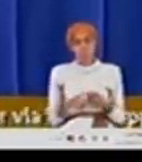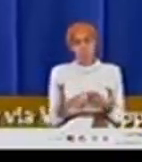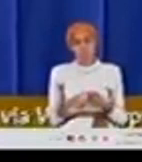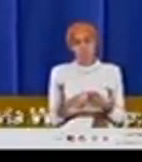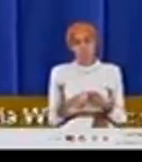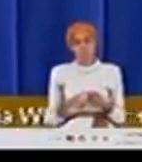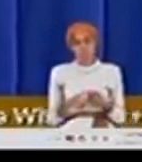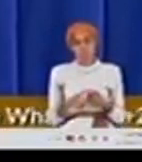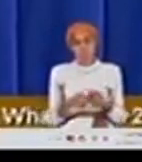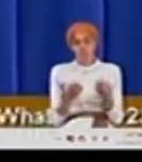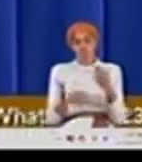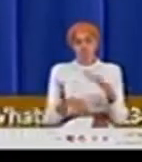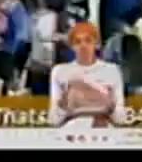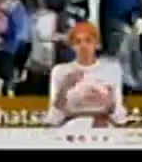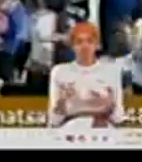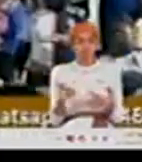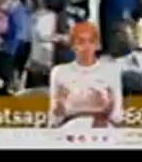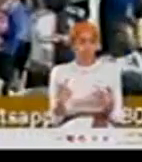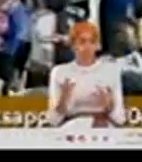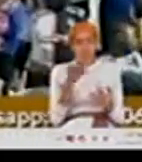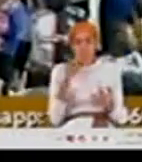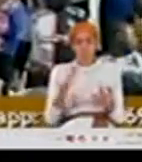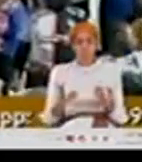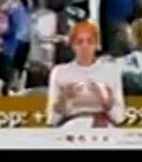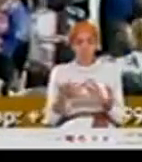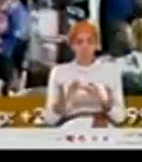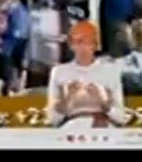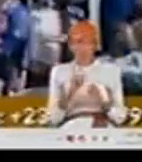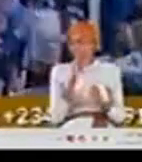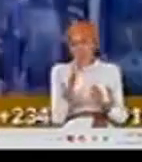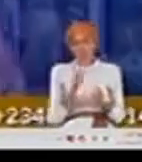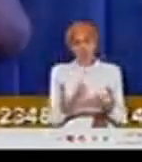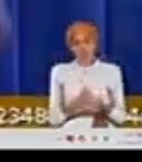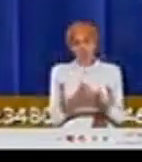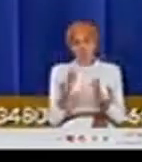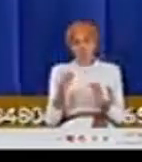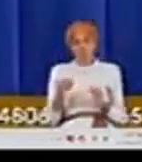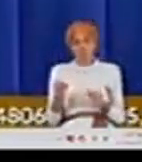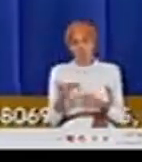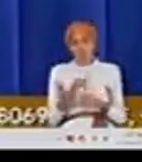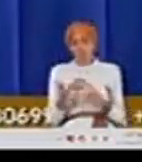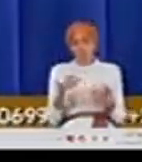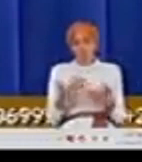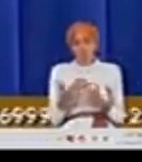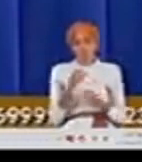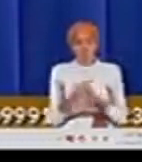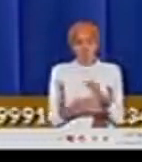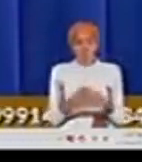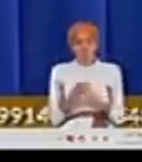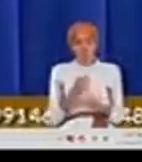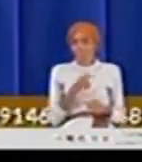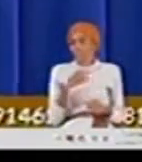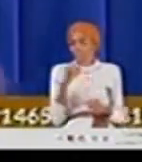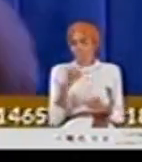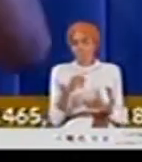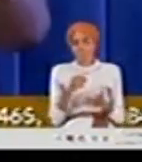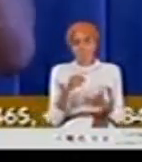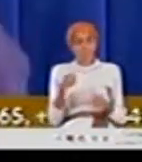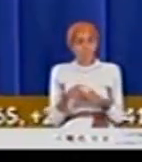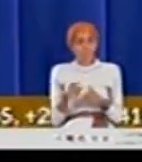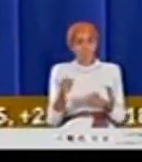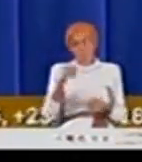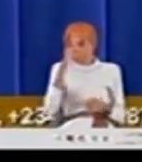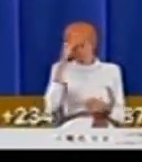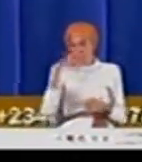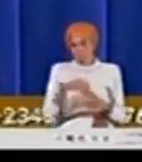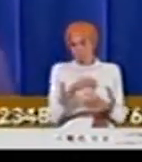myself praise the Living God I said this year as the man of God is coming this time to I'm going to